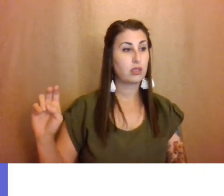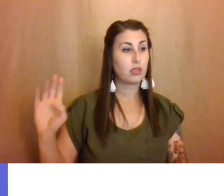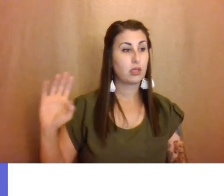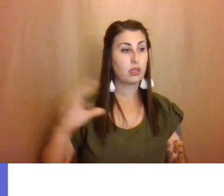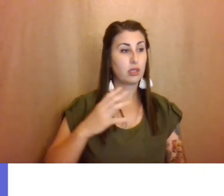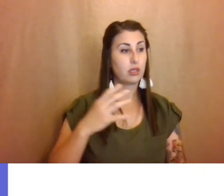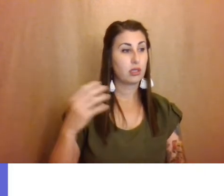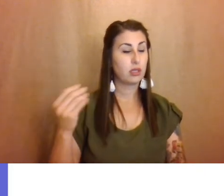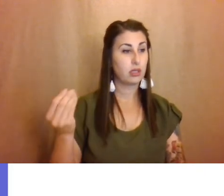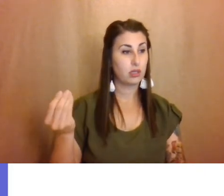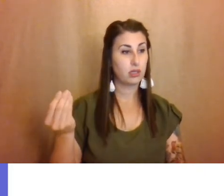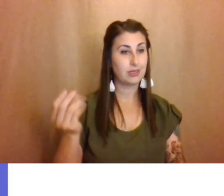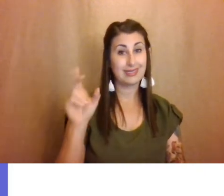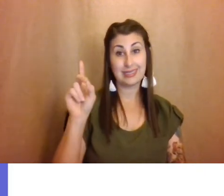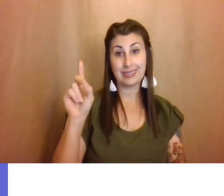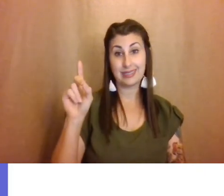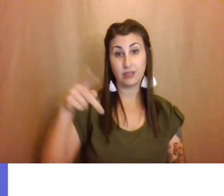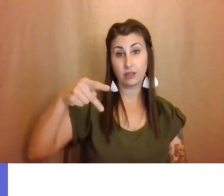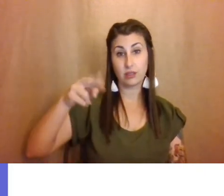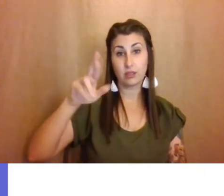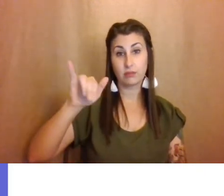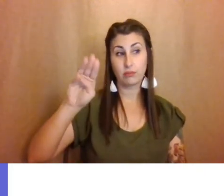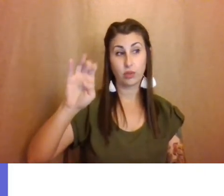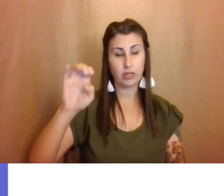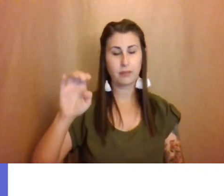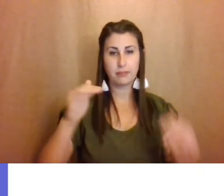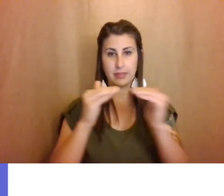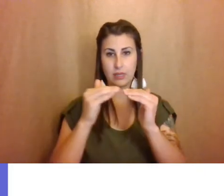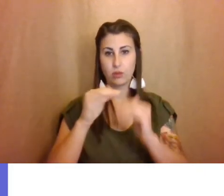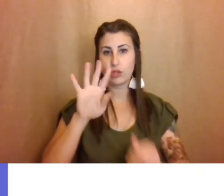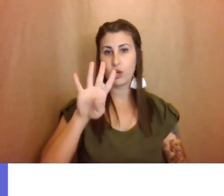And D prime is 4, -2.